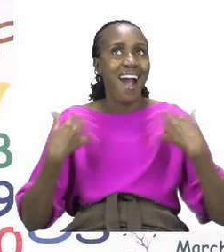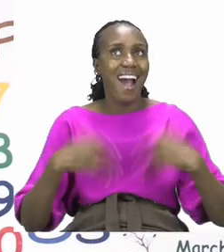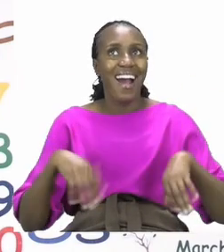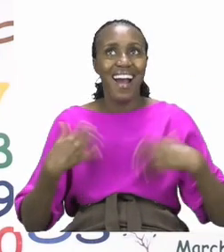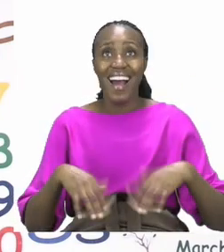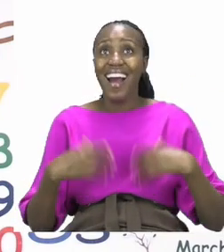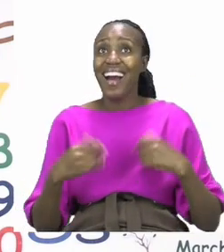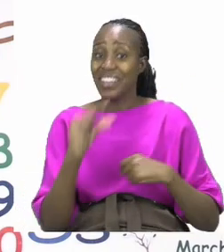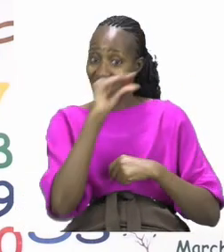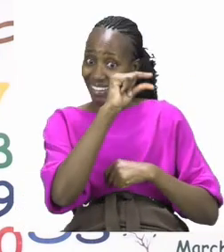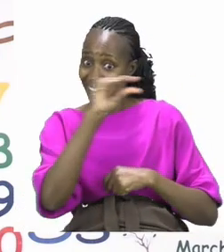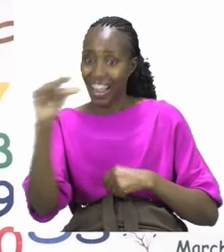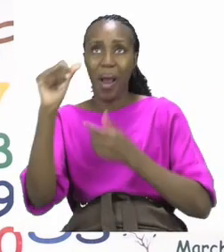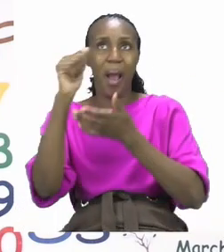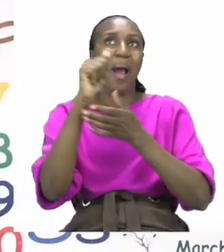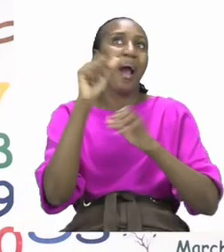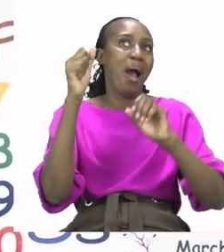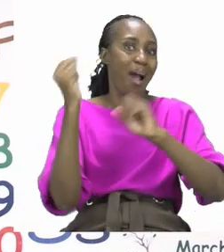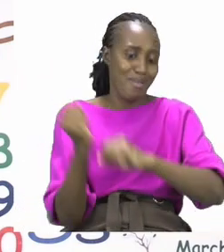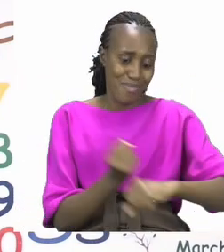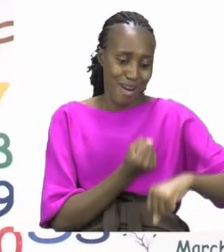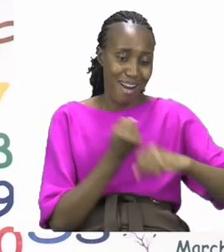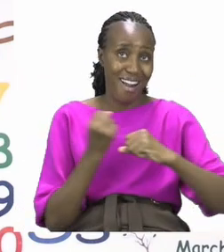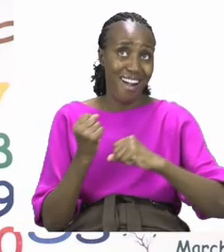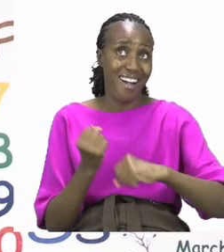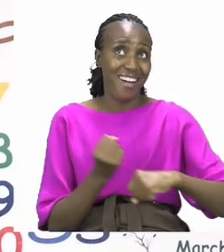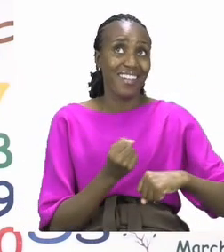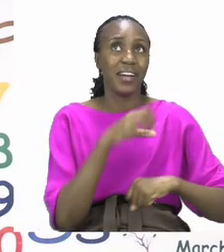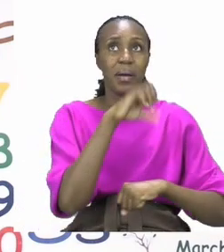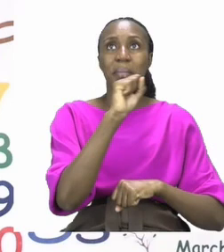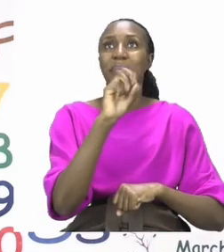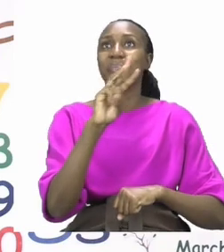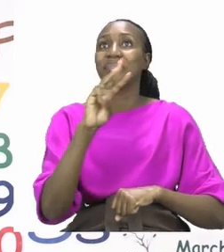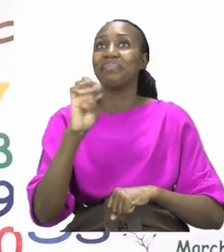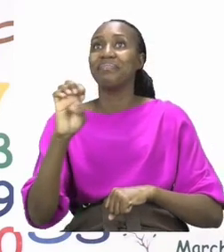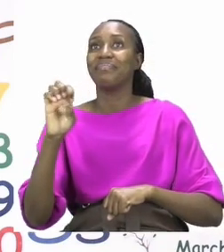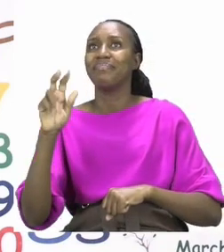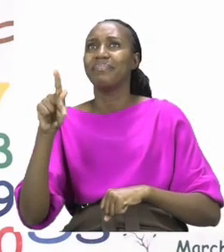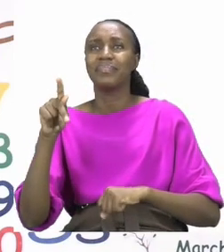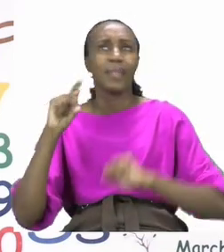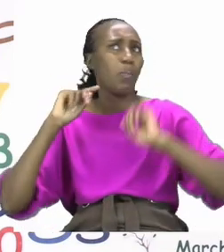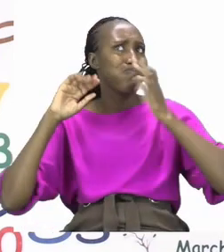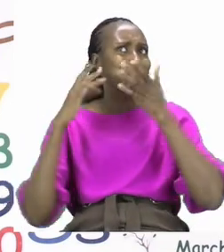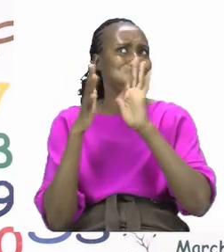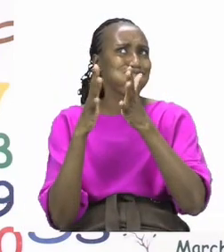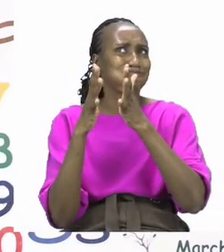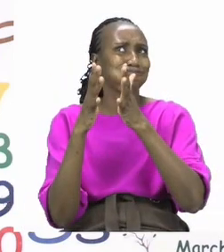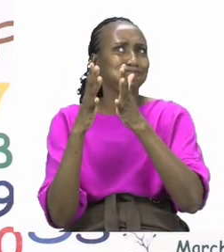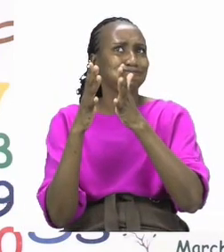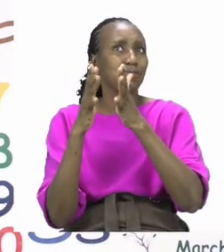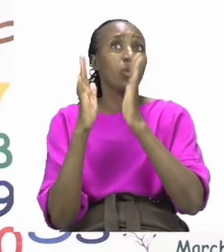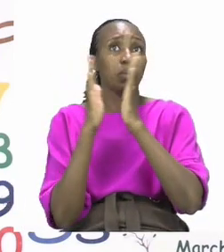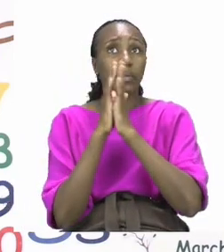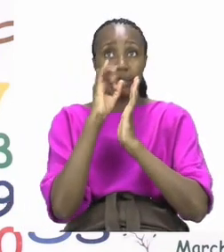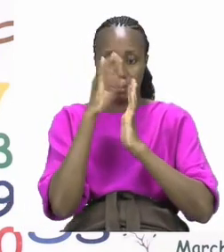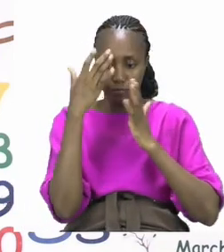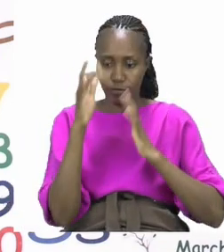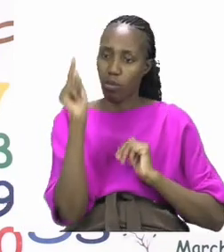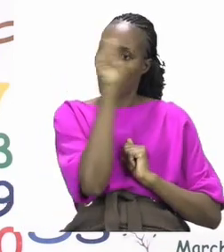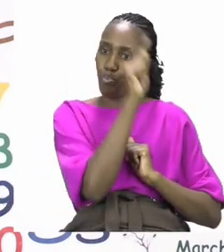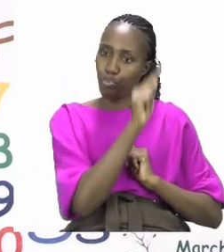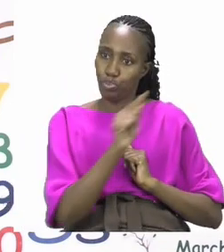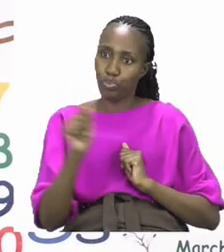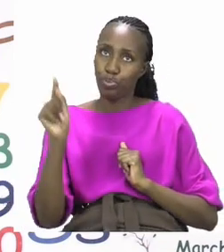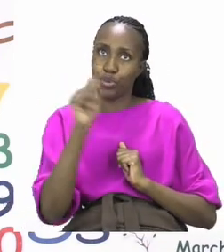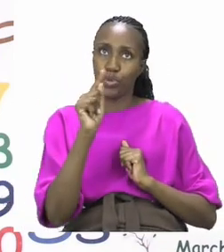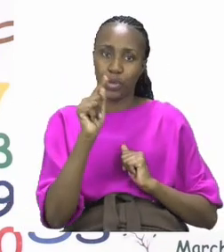The word sweep. Good job. Don't forget to circle neatly and then cross